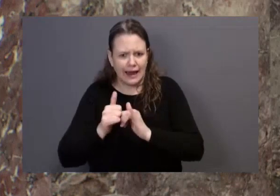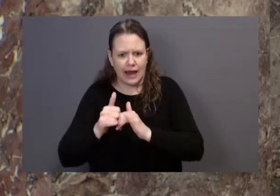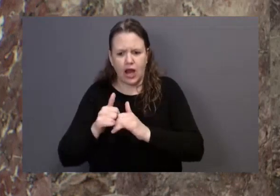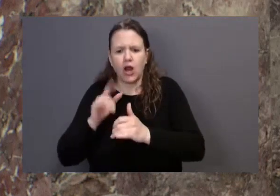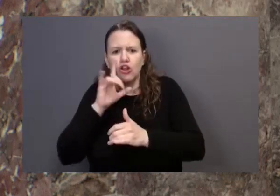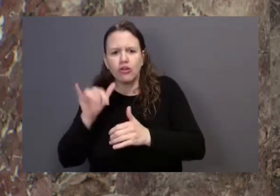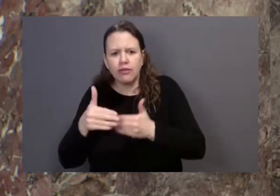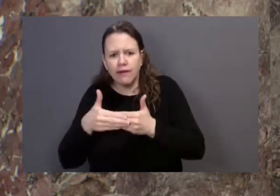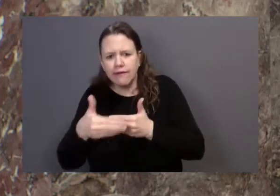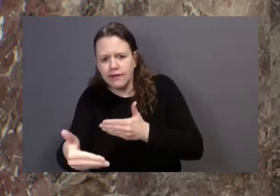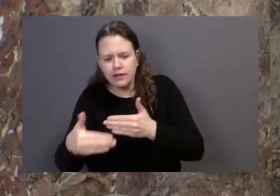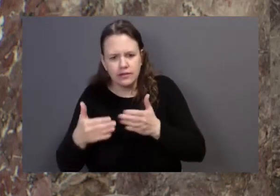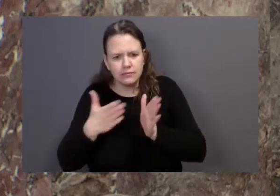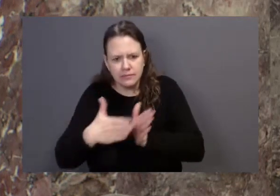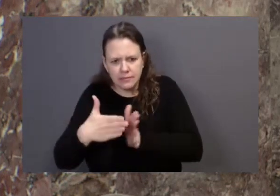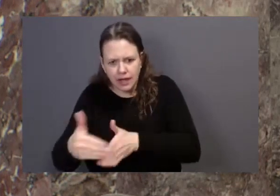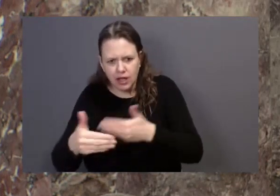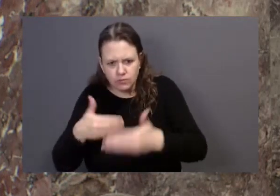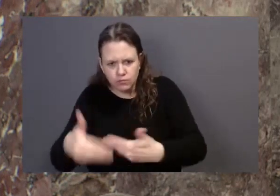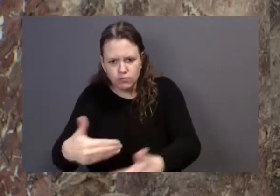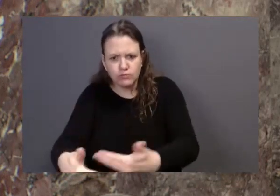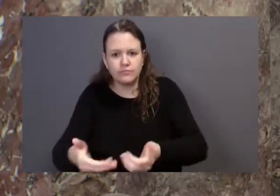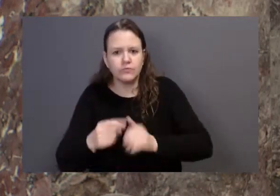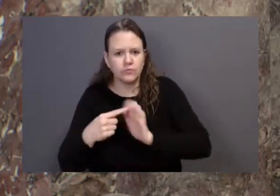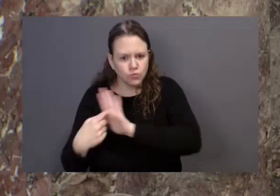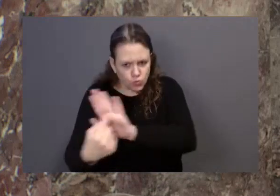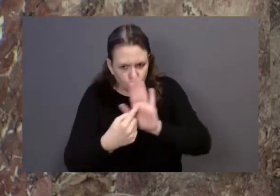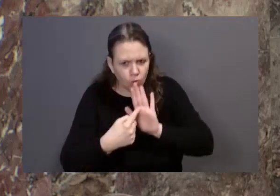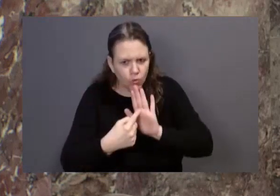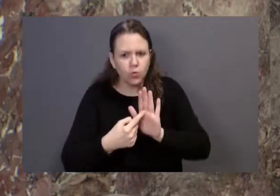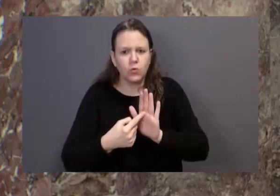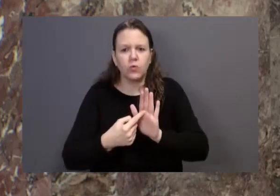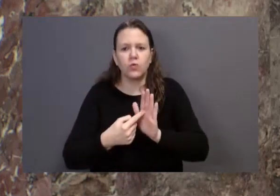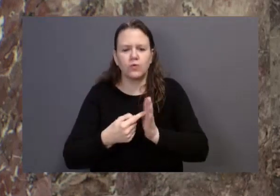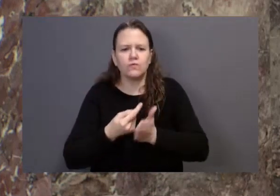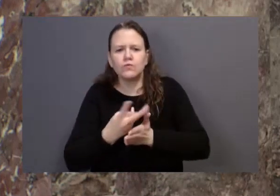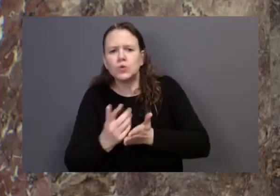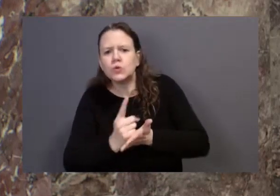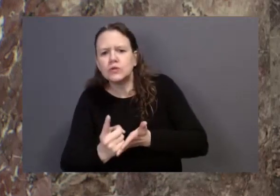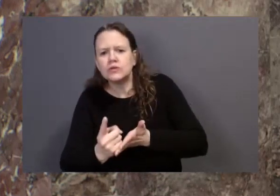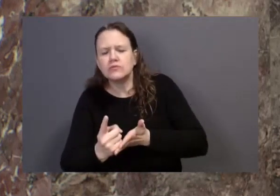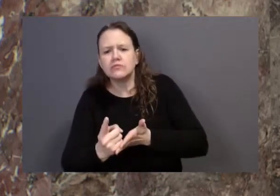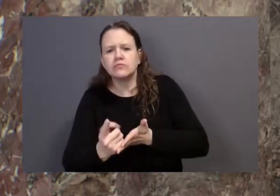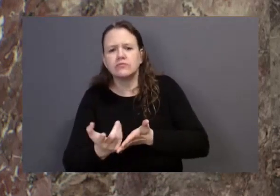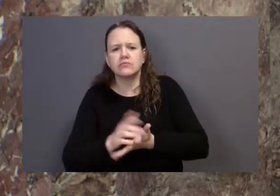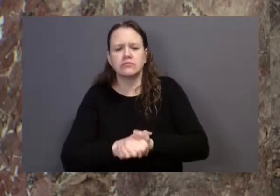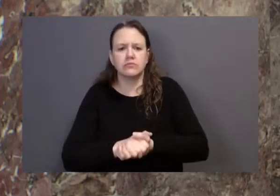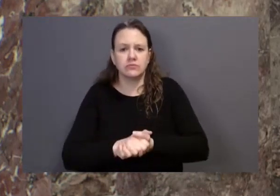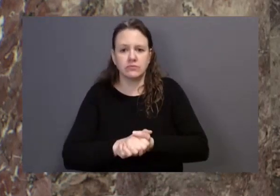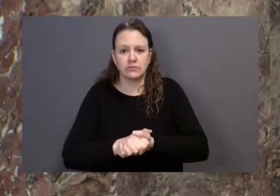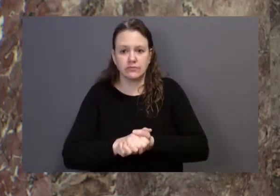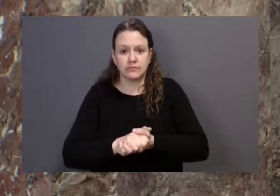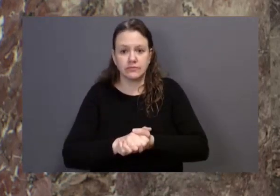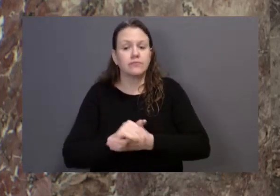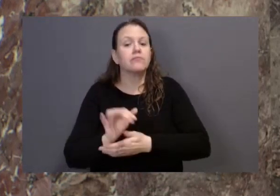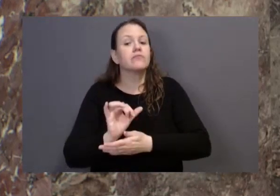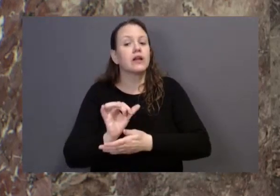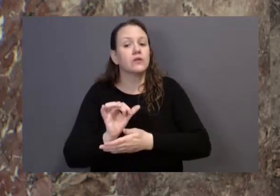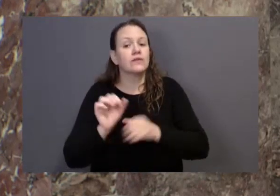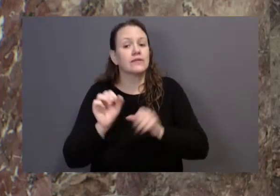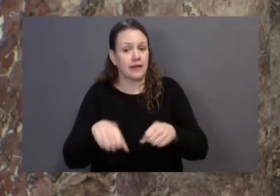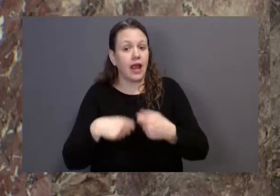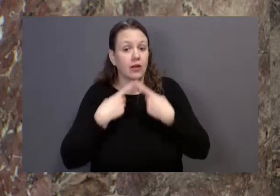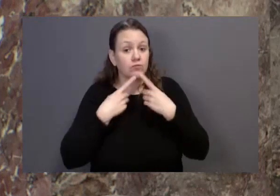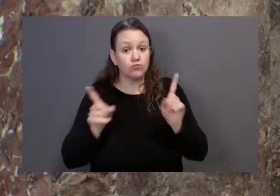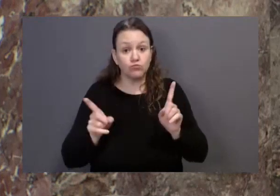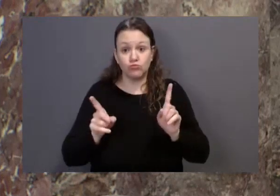unveiled in the coming week. What I can also tell you is that we have had key persons, Jessica McDonald, working